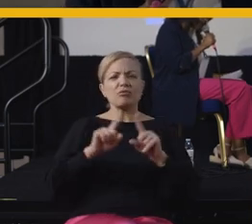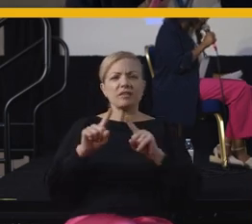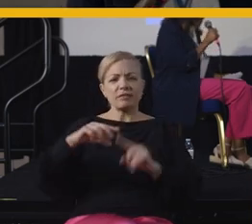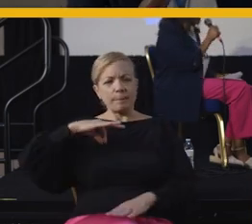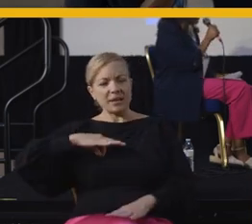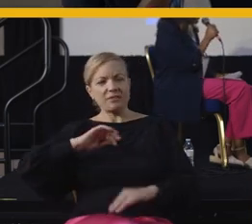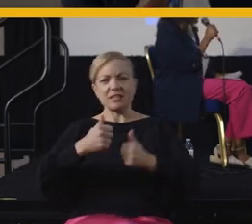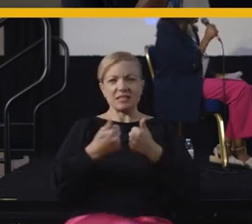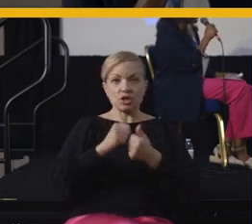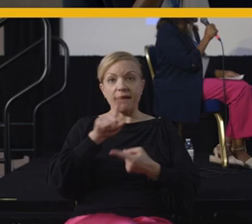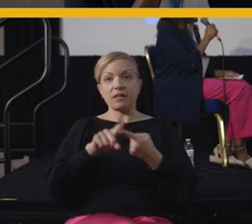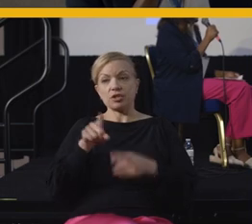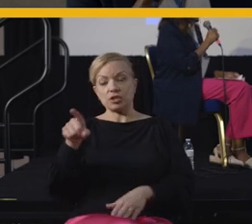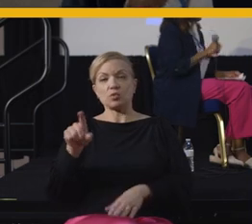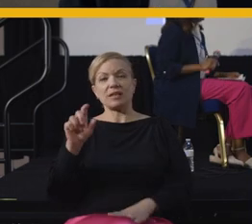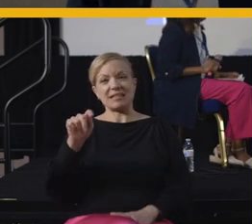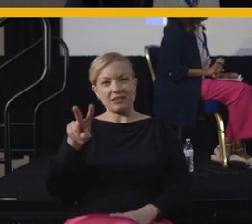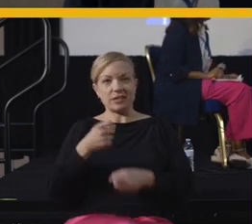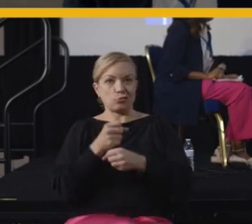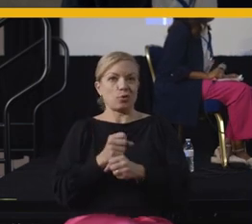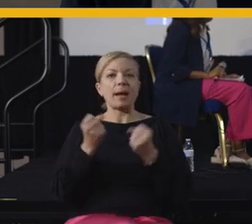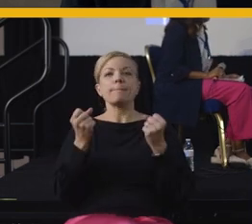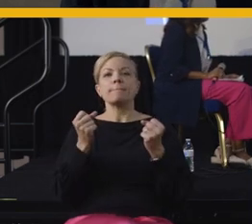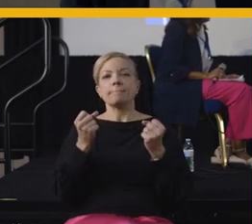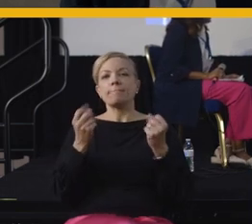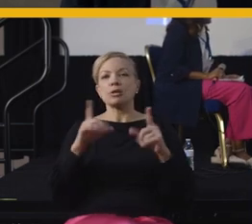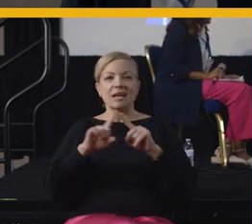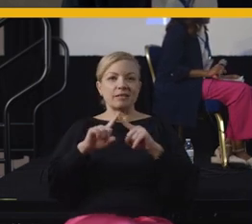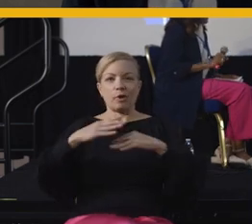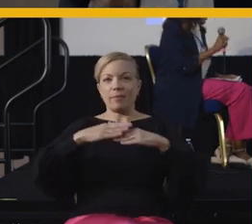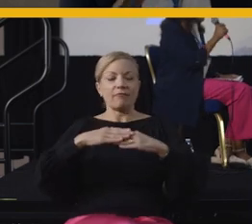for stations when creating multi-platform work?